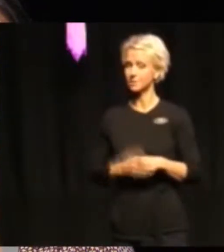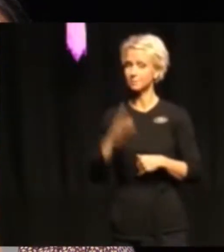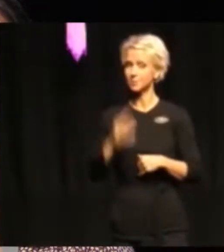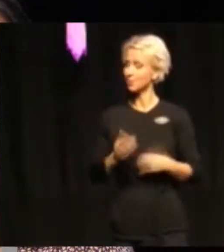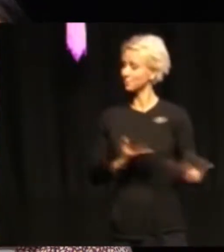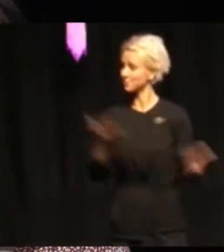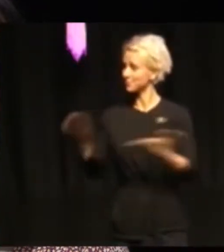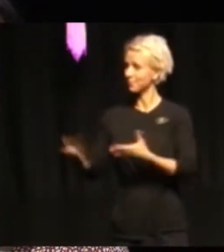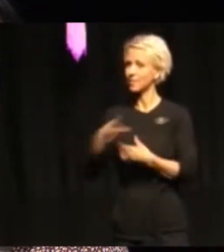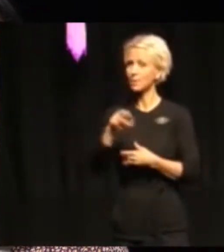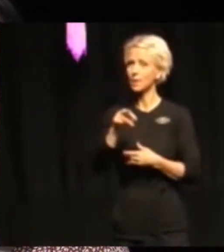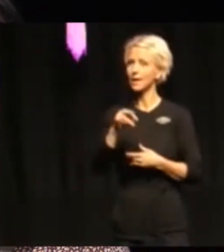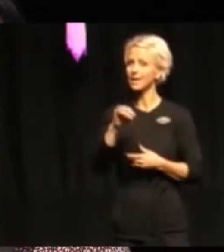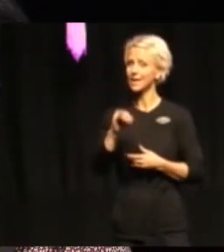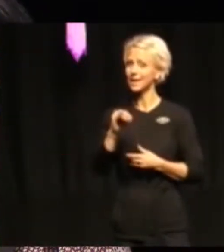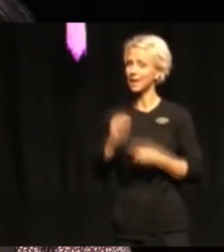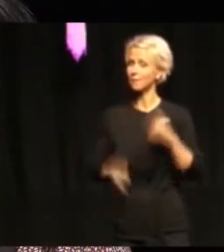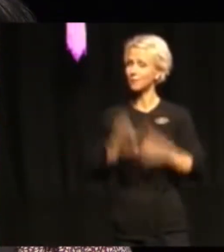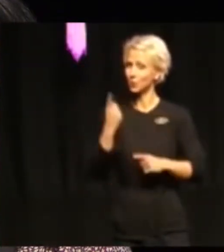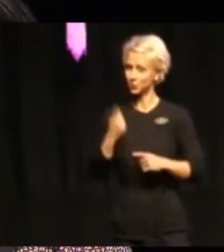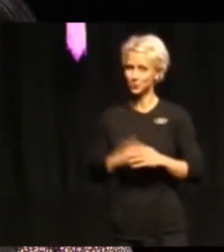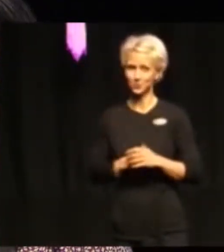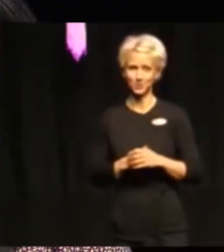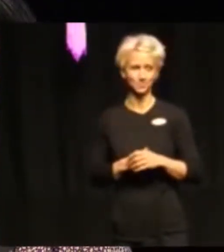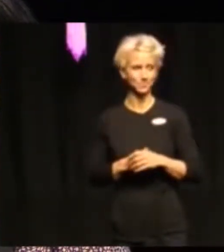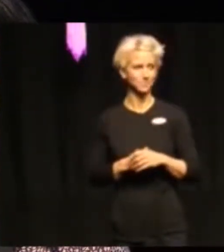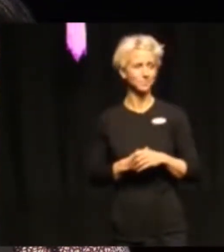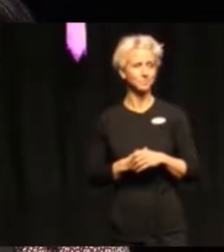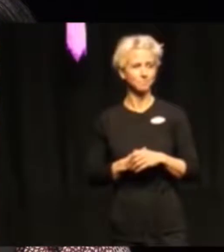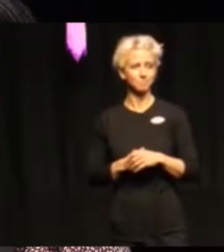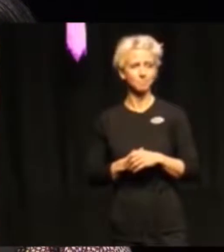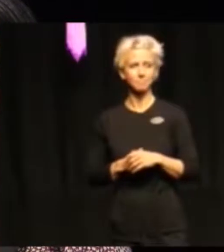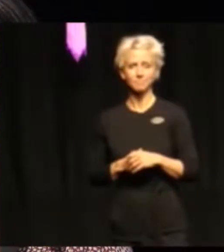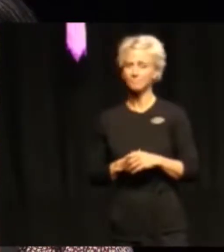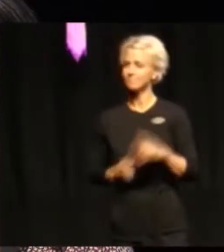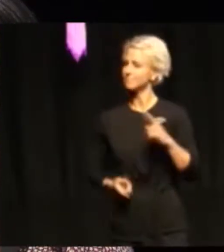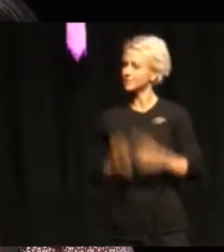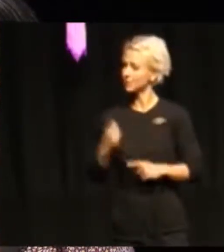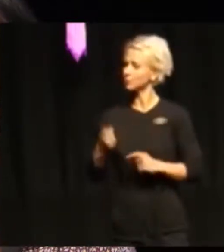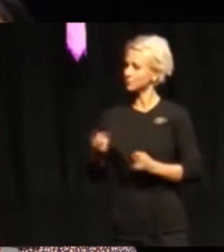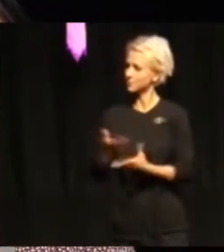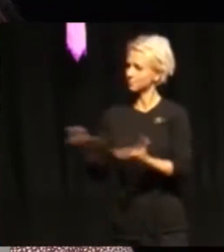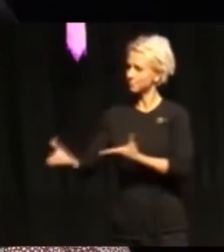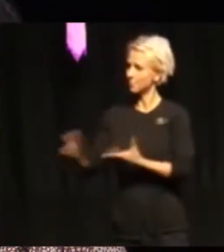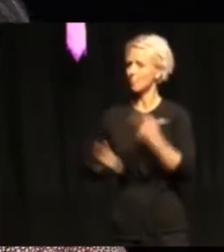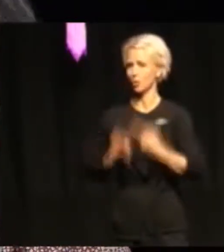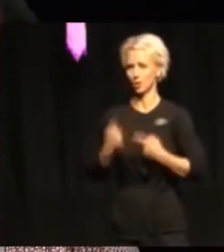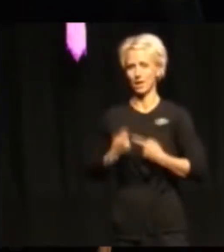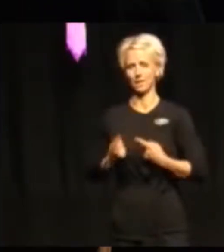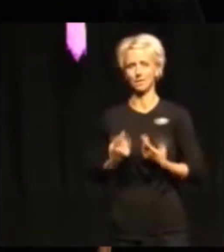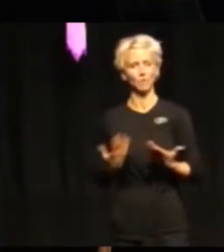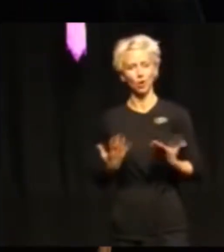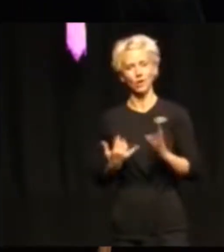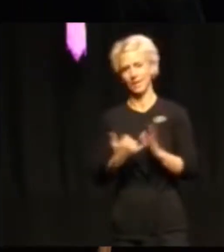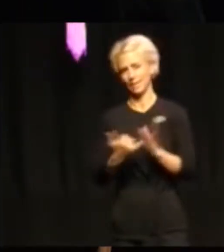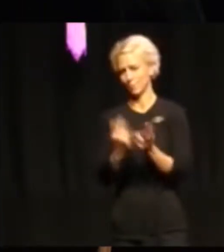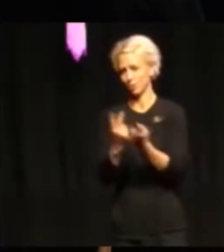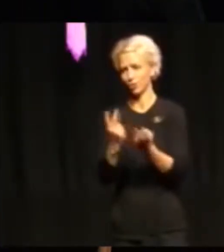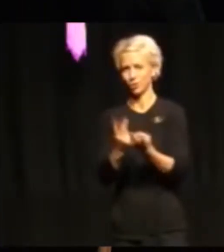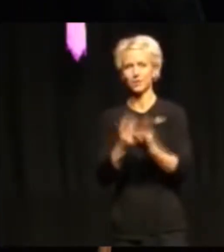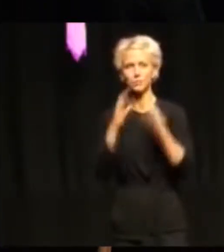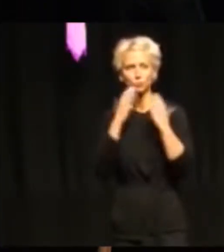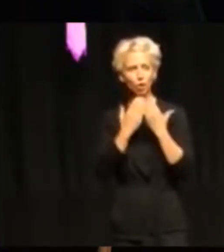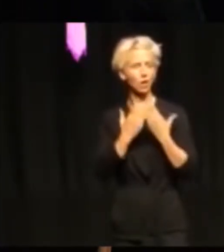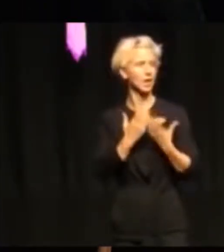Maria to open and give us a presentation of what economic, social, and cultural rights really are. All right, thank